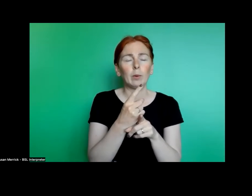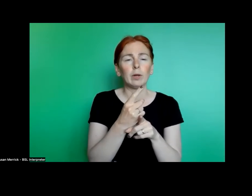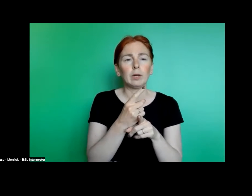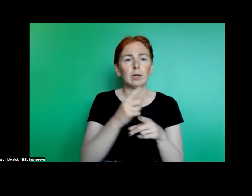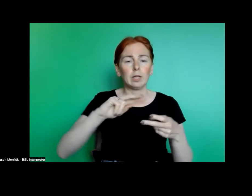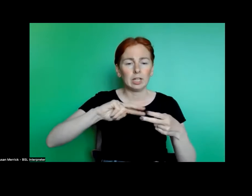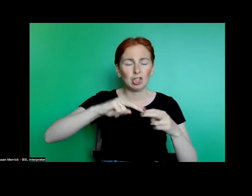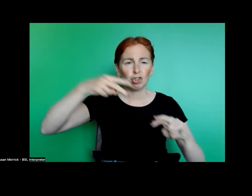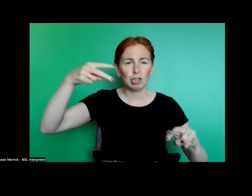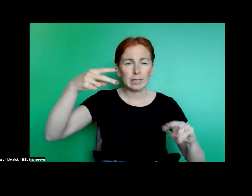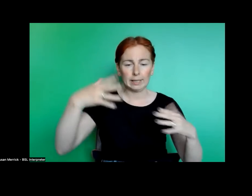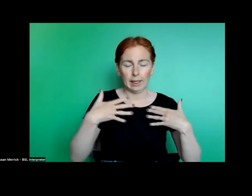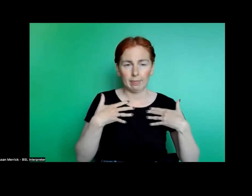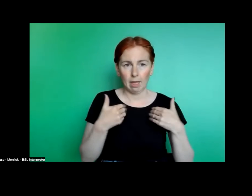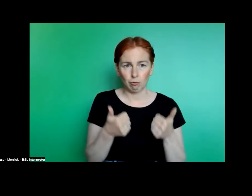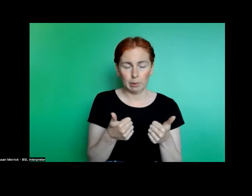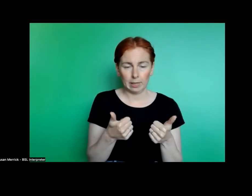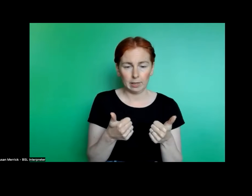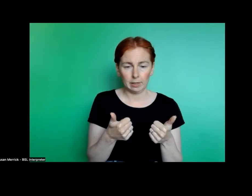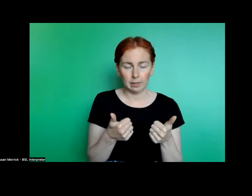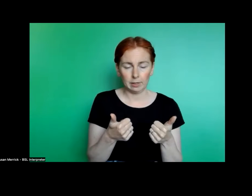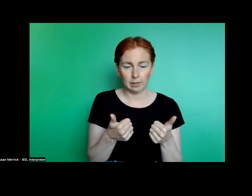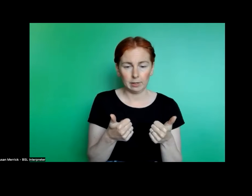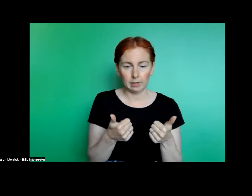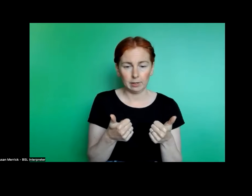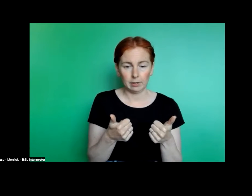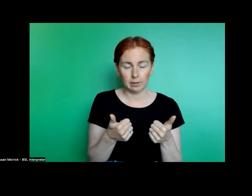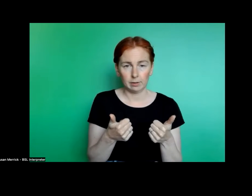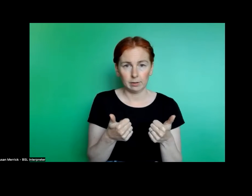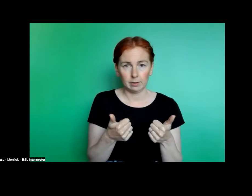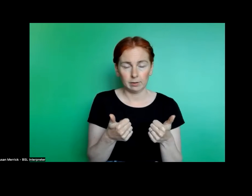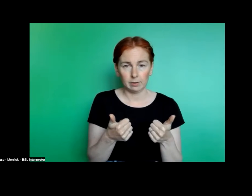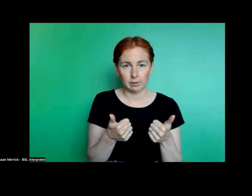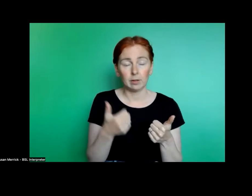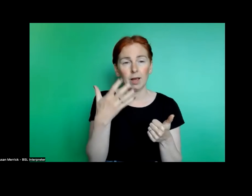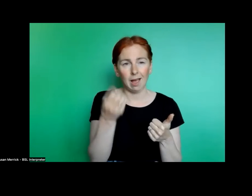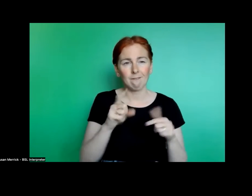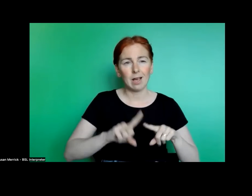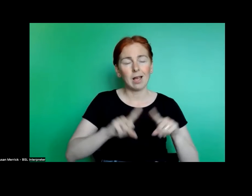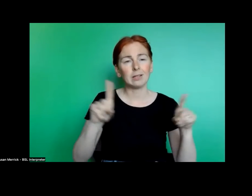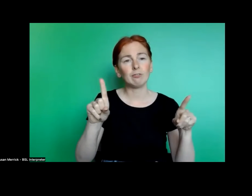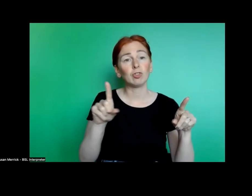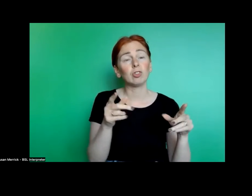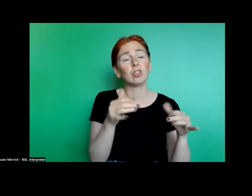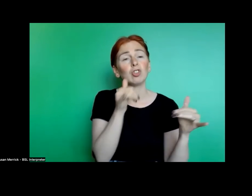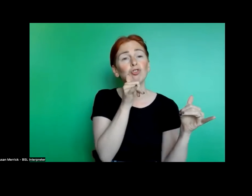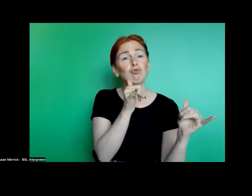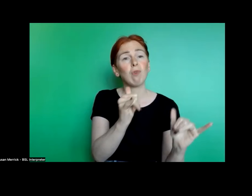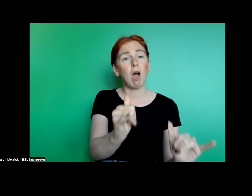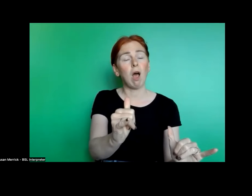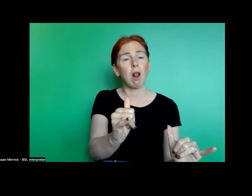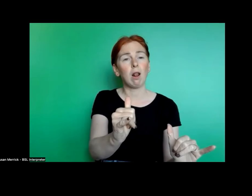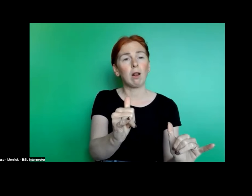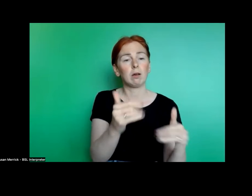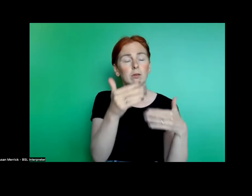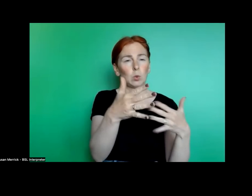try a genetic therapy for Usher syndrome, and there's one example of a gene therapy for retinitis pigmentosa, which